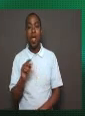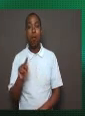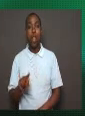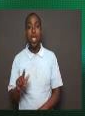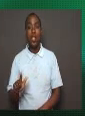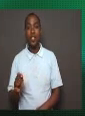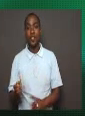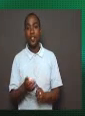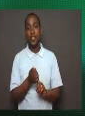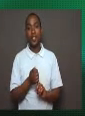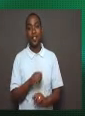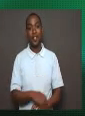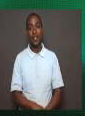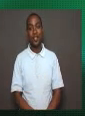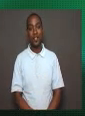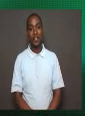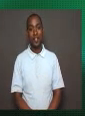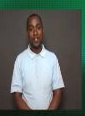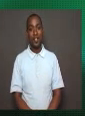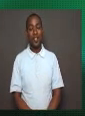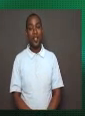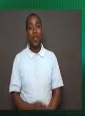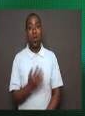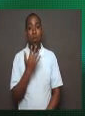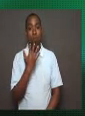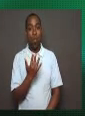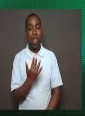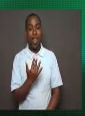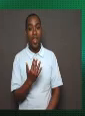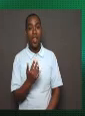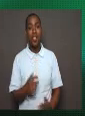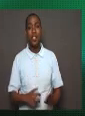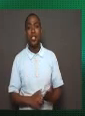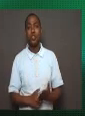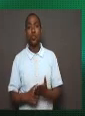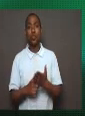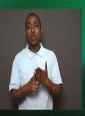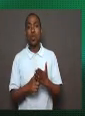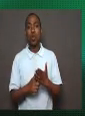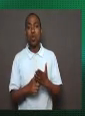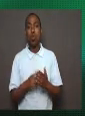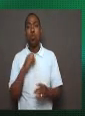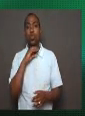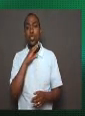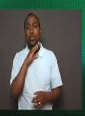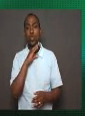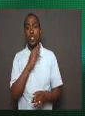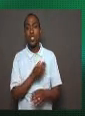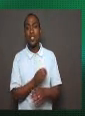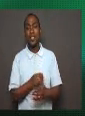platelets. Blood does transfer waste products out of cells.